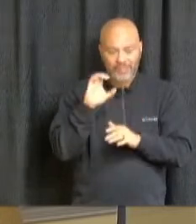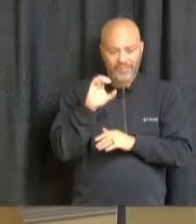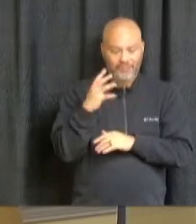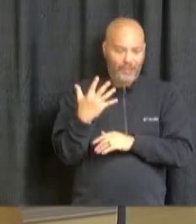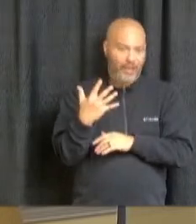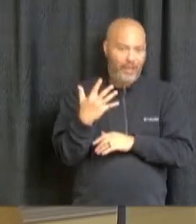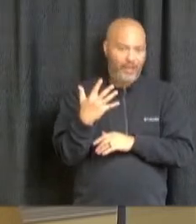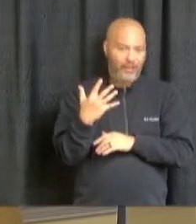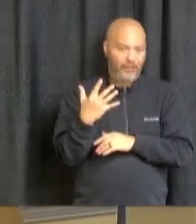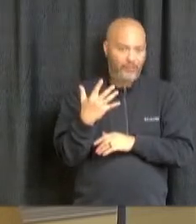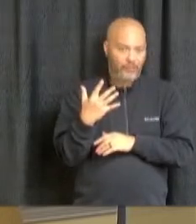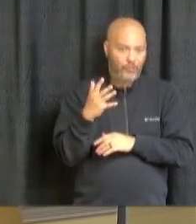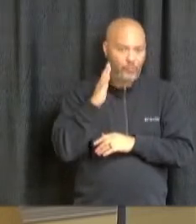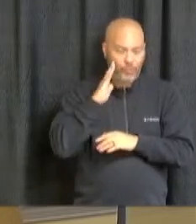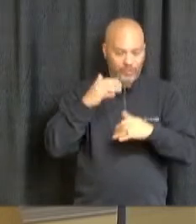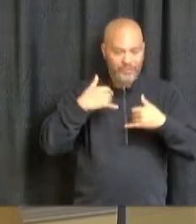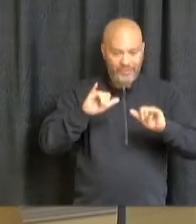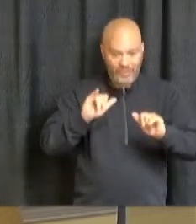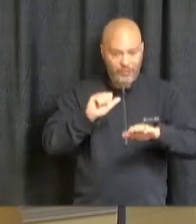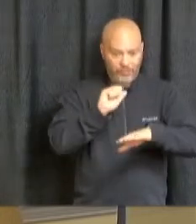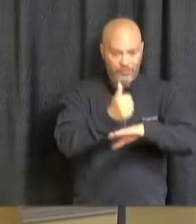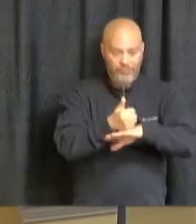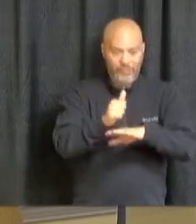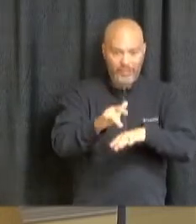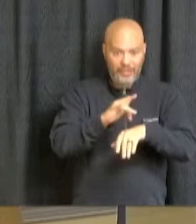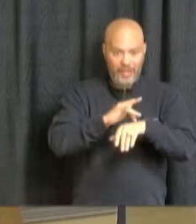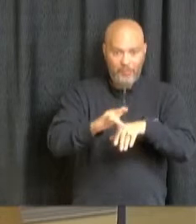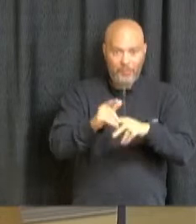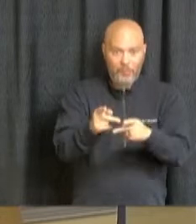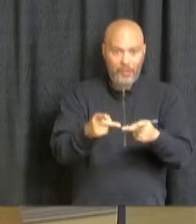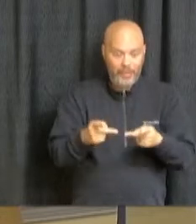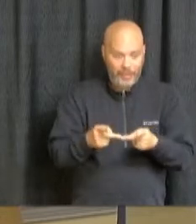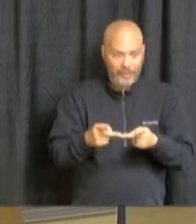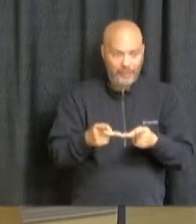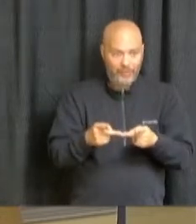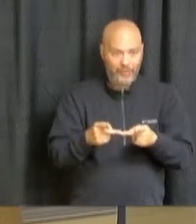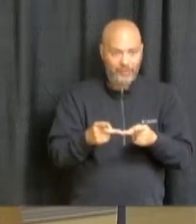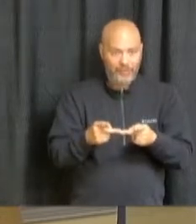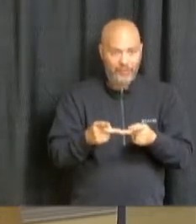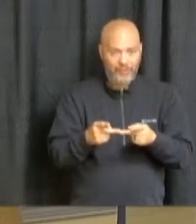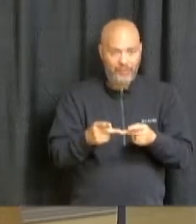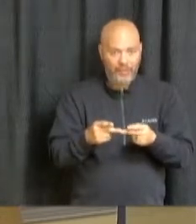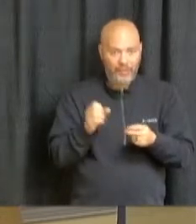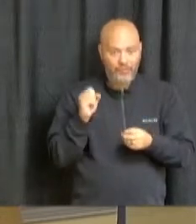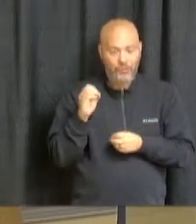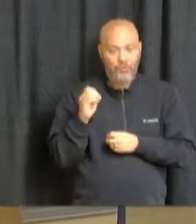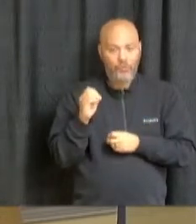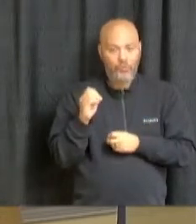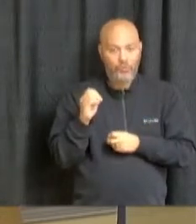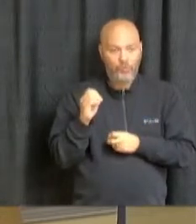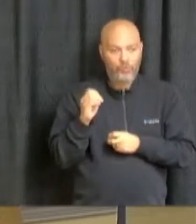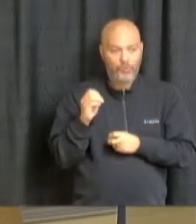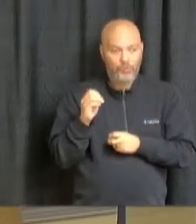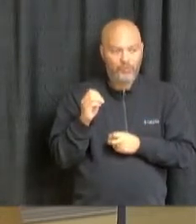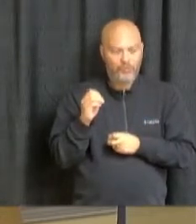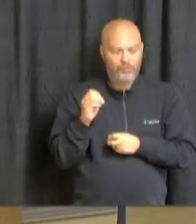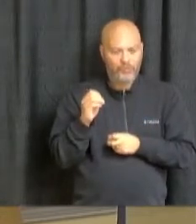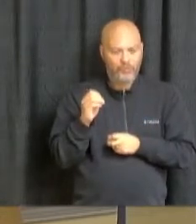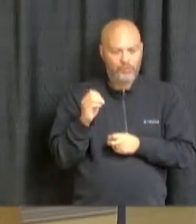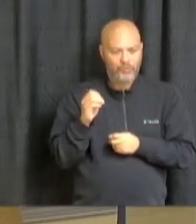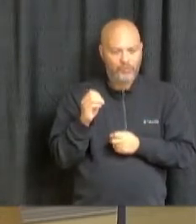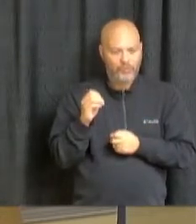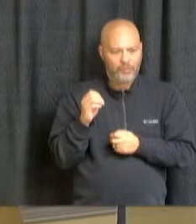C5 will still go in this empty spot that they've left there, and they can sell. Was